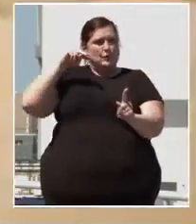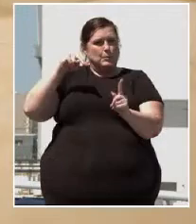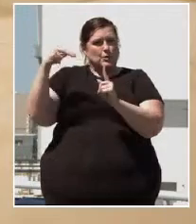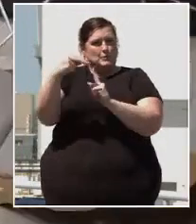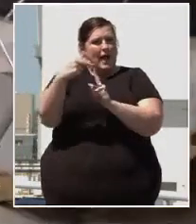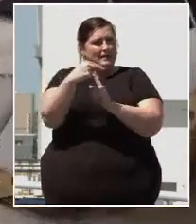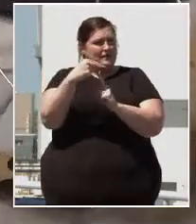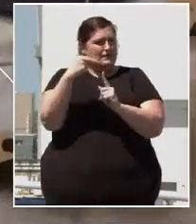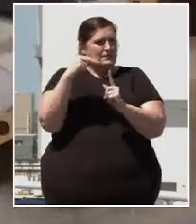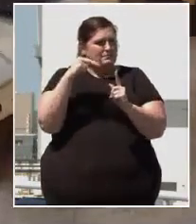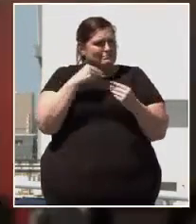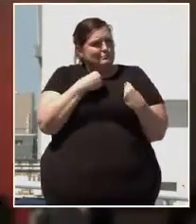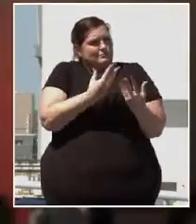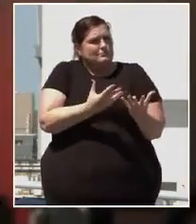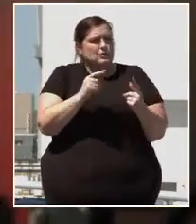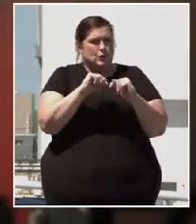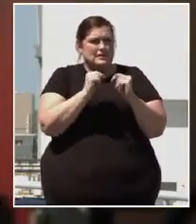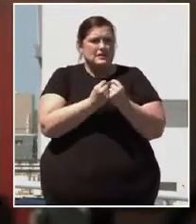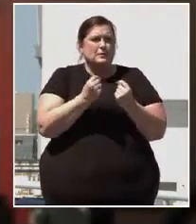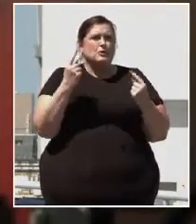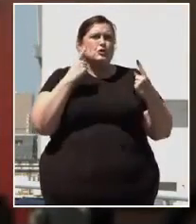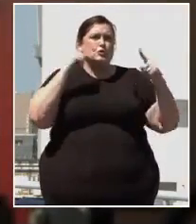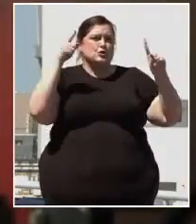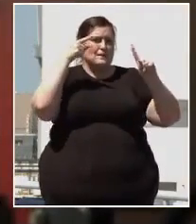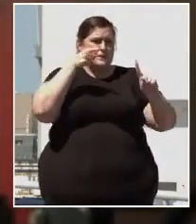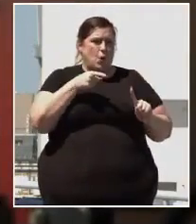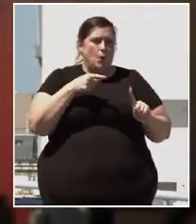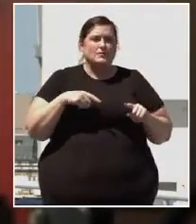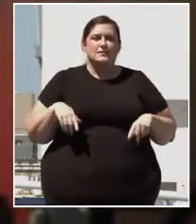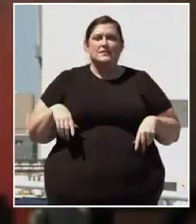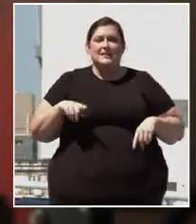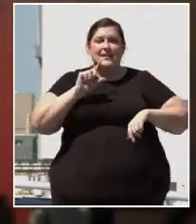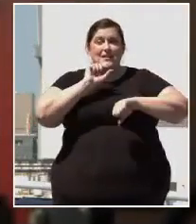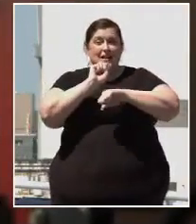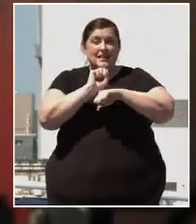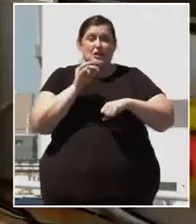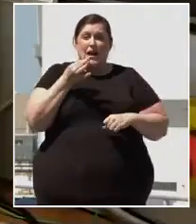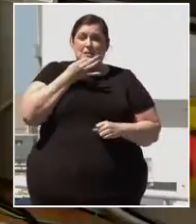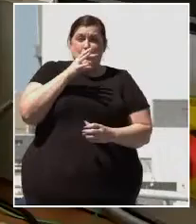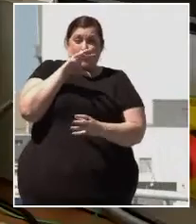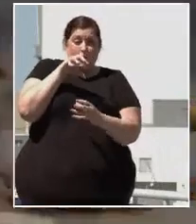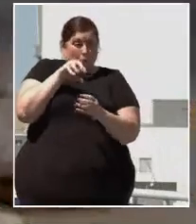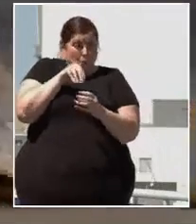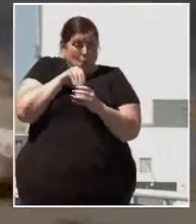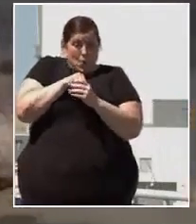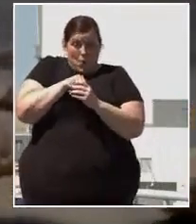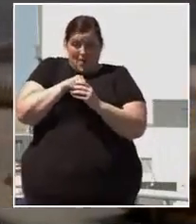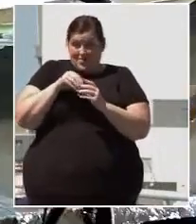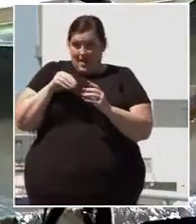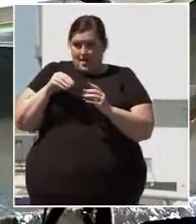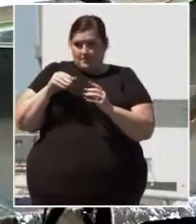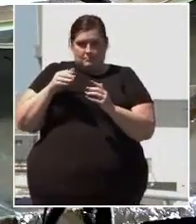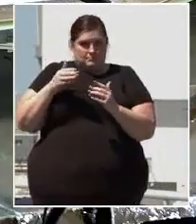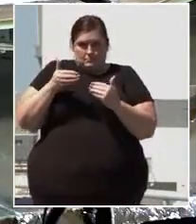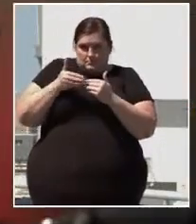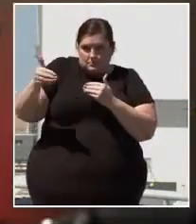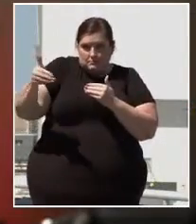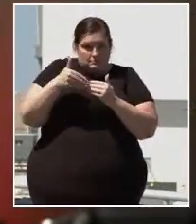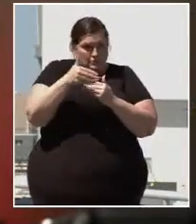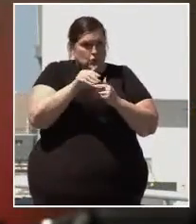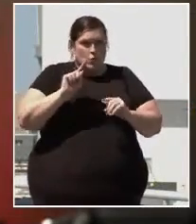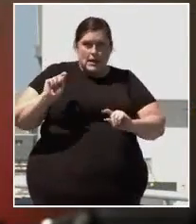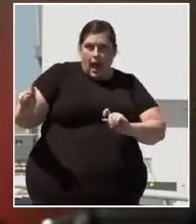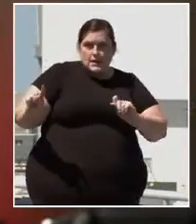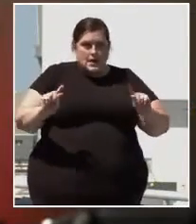help us achieve our goals there's literally an expert kind of within Arms Reach that you can ask any question to